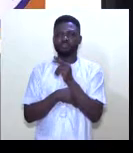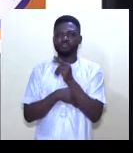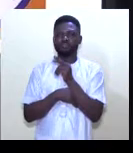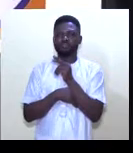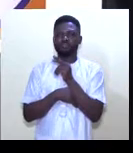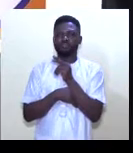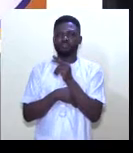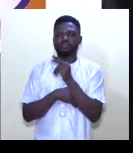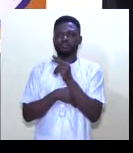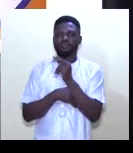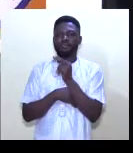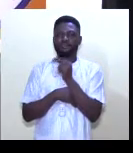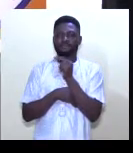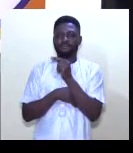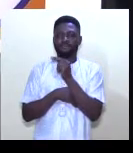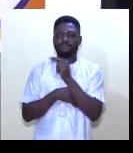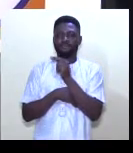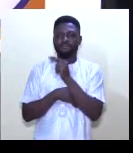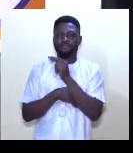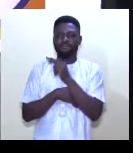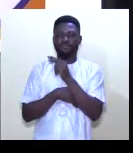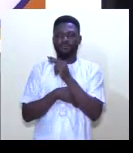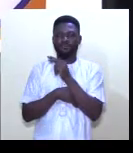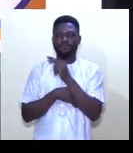go. 1, 2, 3, 4.